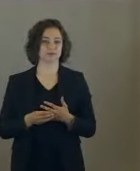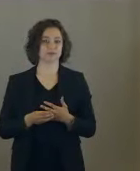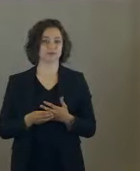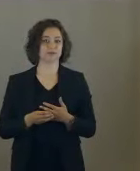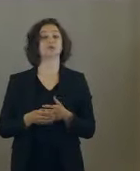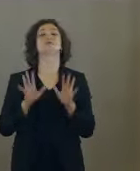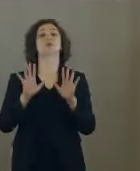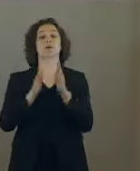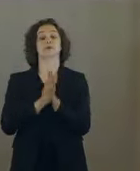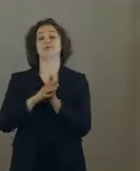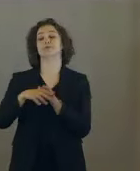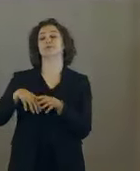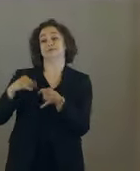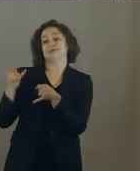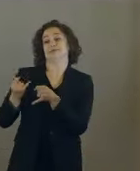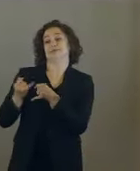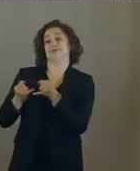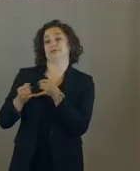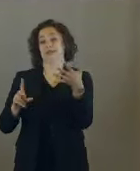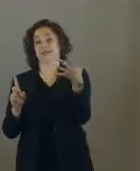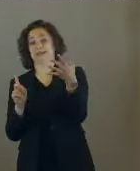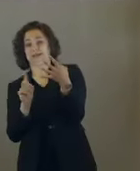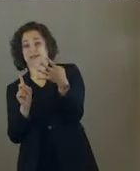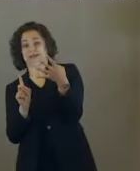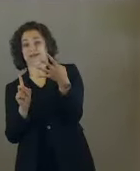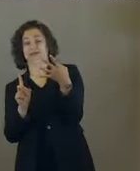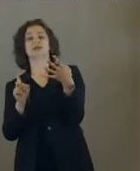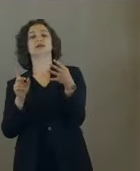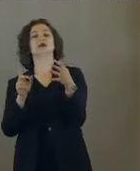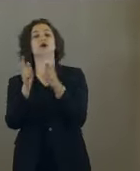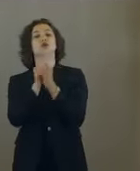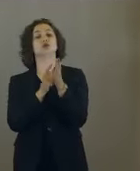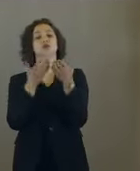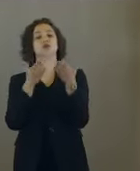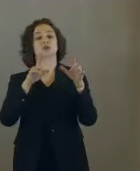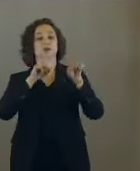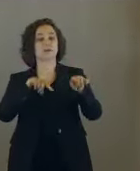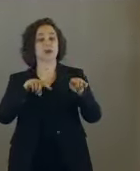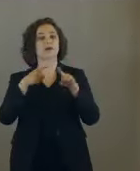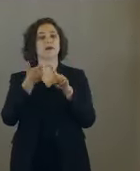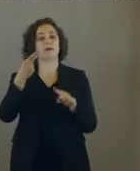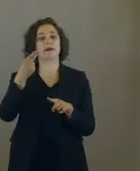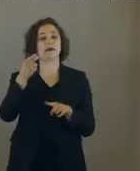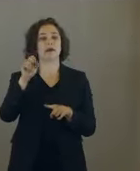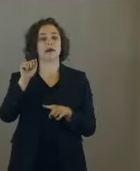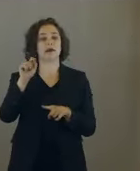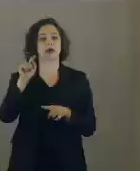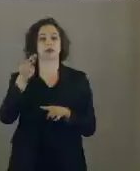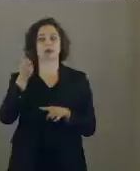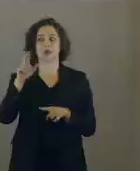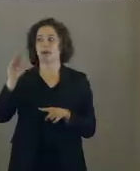The last item we have under division and other reports, item D, is the Attorney General report from Assistant Attorney General Heather